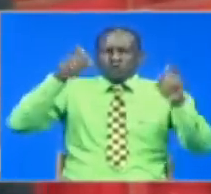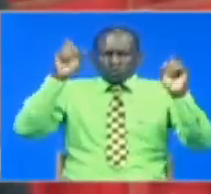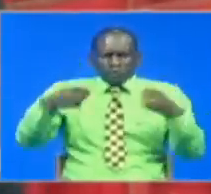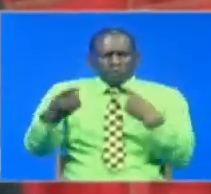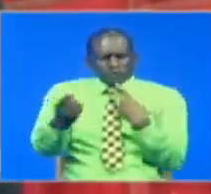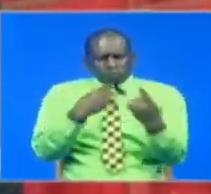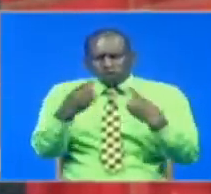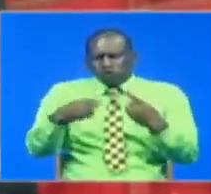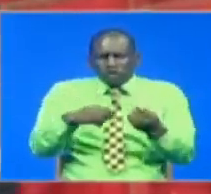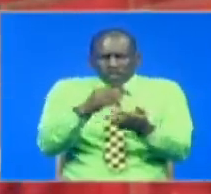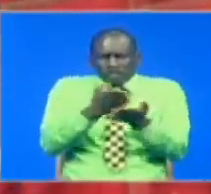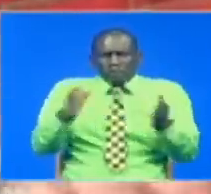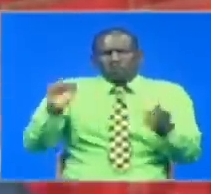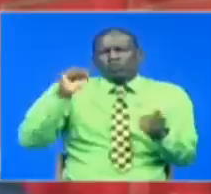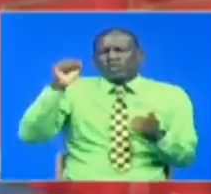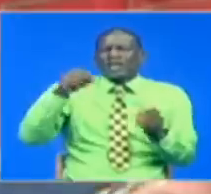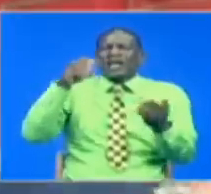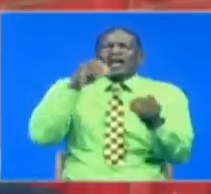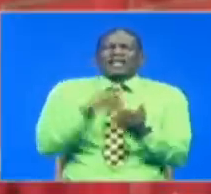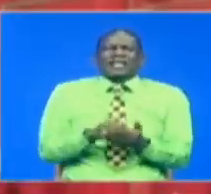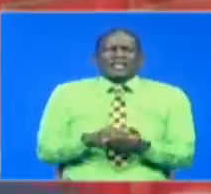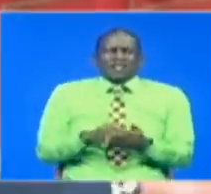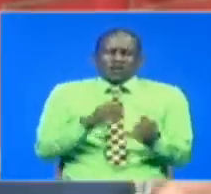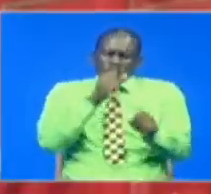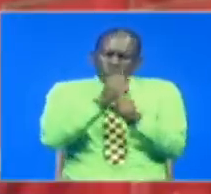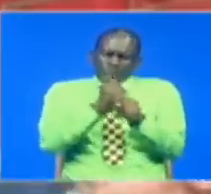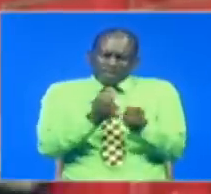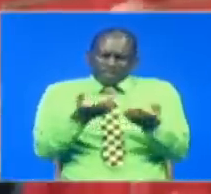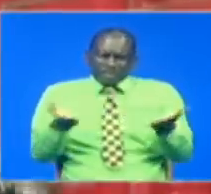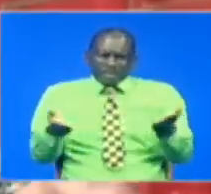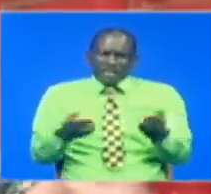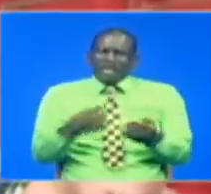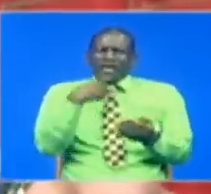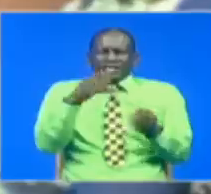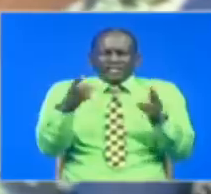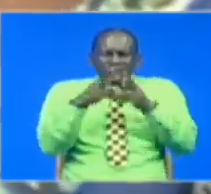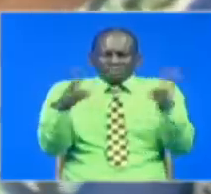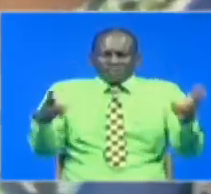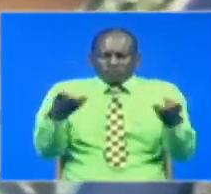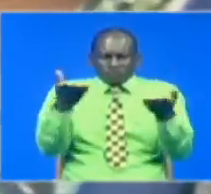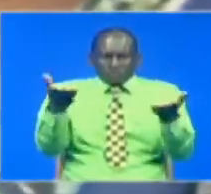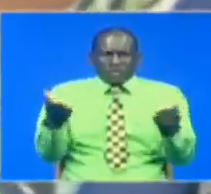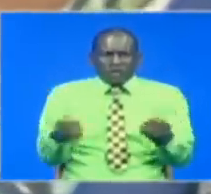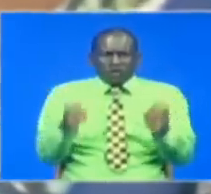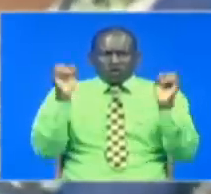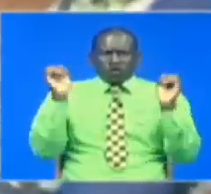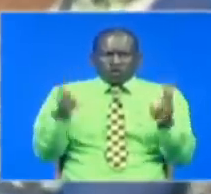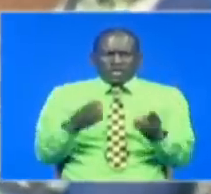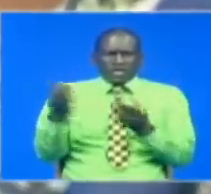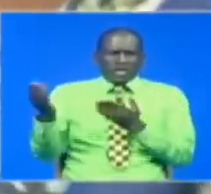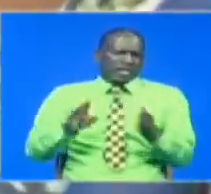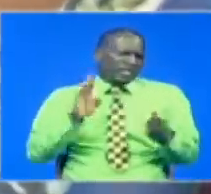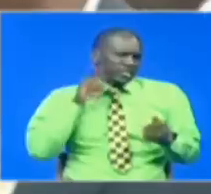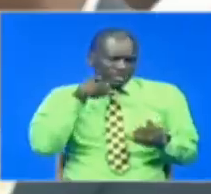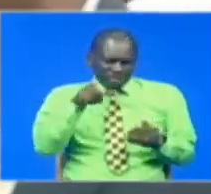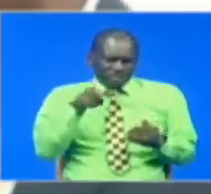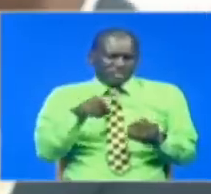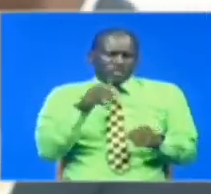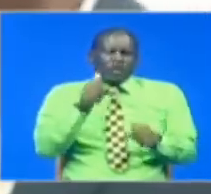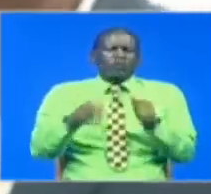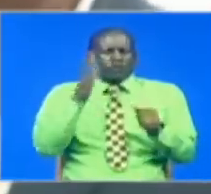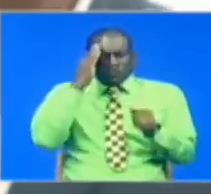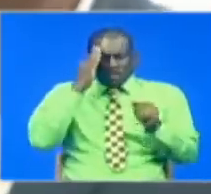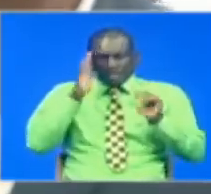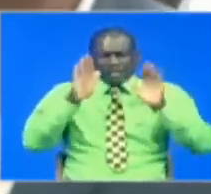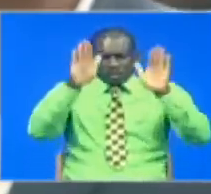kitu ya siasa. Tena ni ile ya kutengeneza. Mimi nimesema kuwe na amani, sijasema kitu mbaya. Okay, let's hear that which you think really